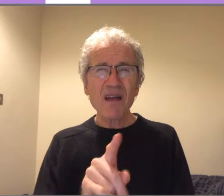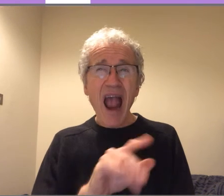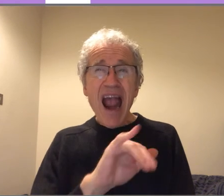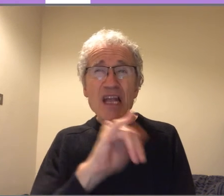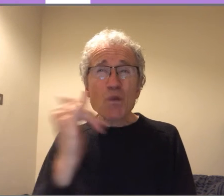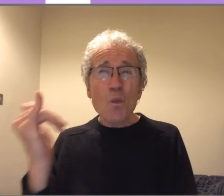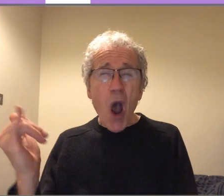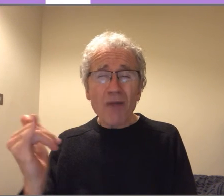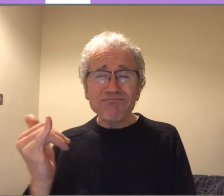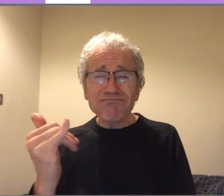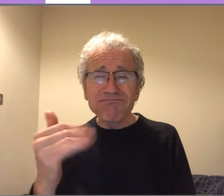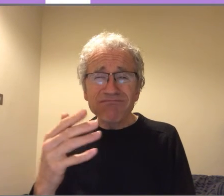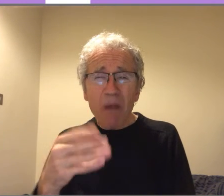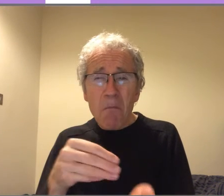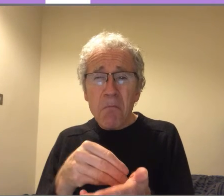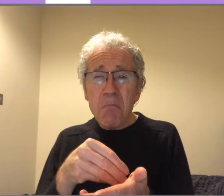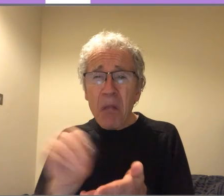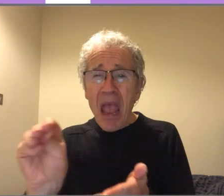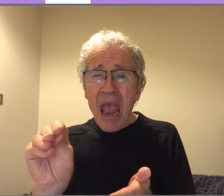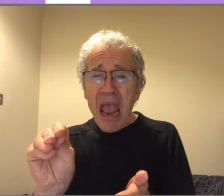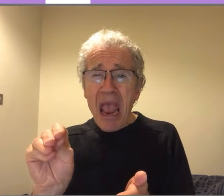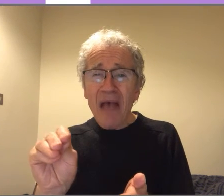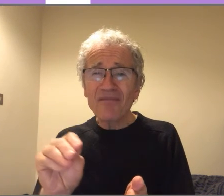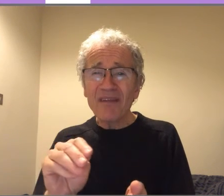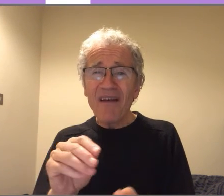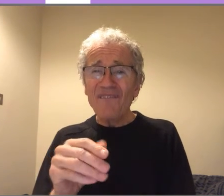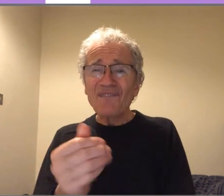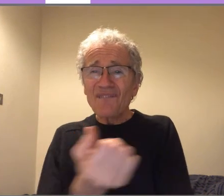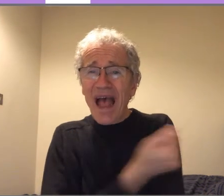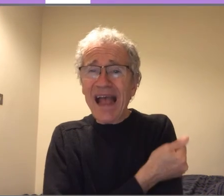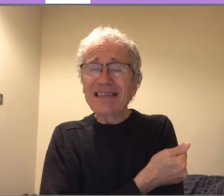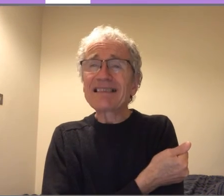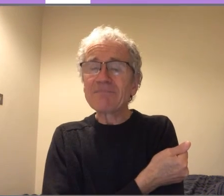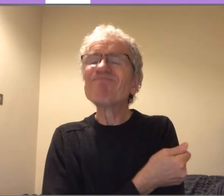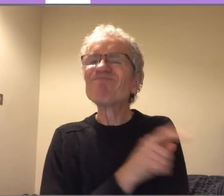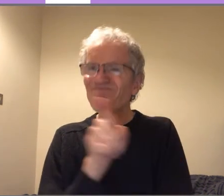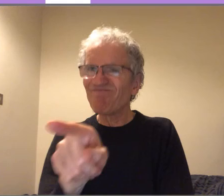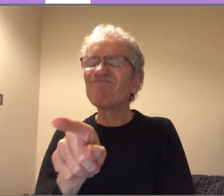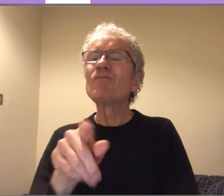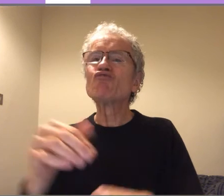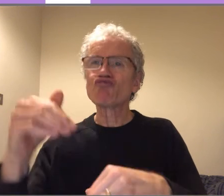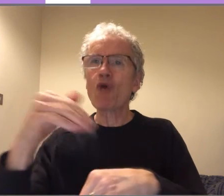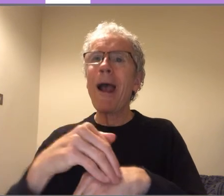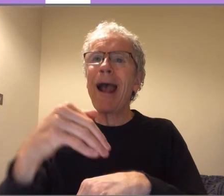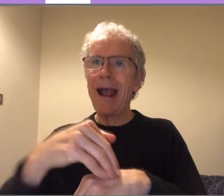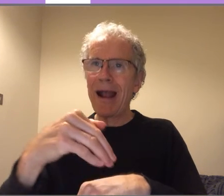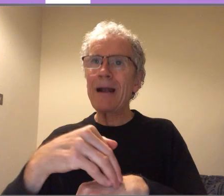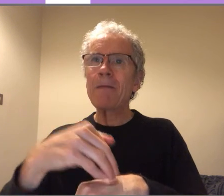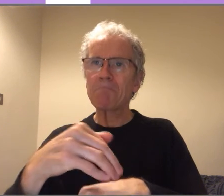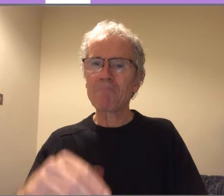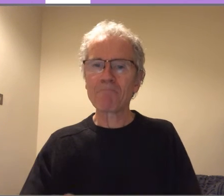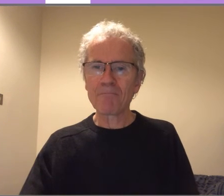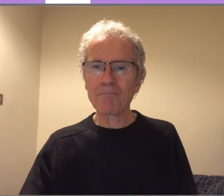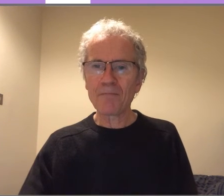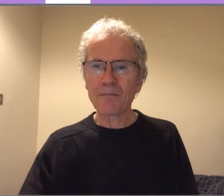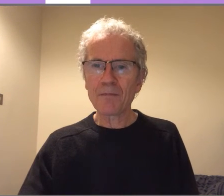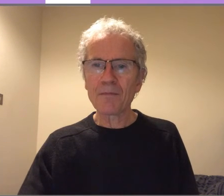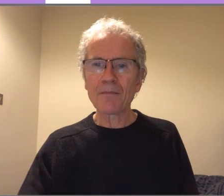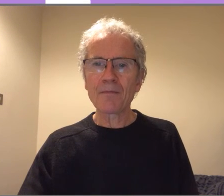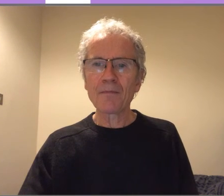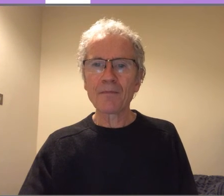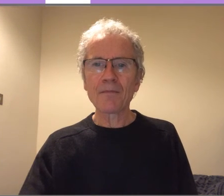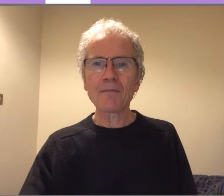the latest information, visit www.gatesed.gov.uk forward